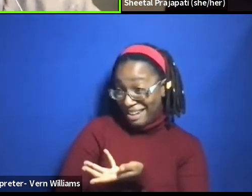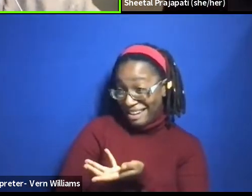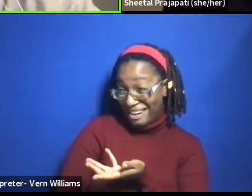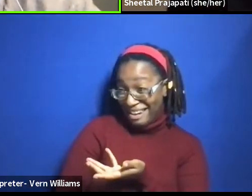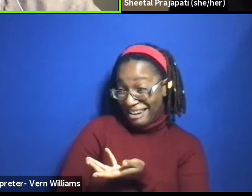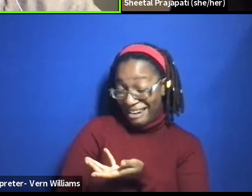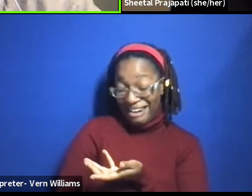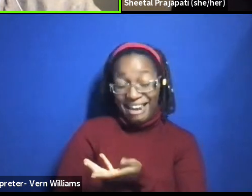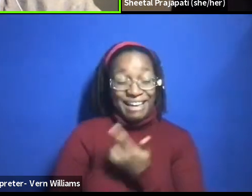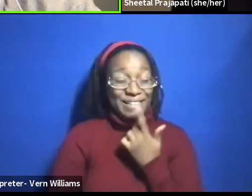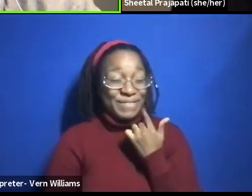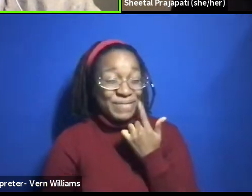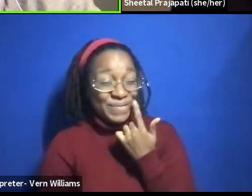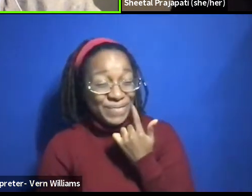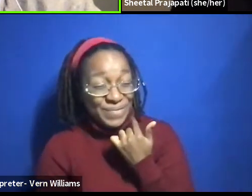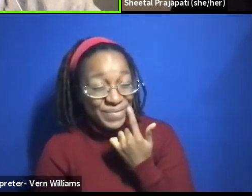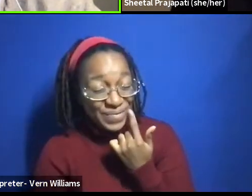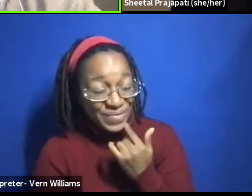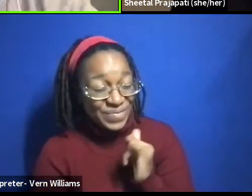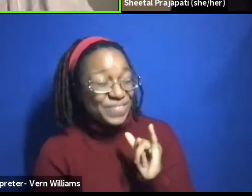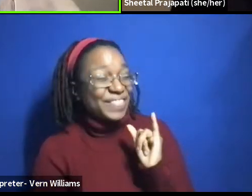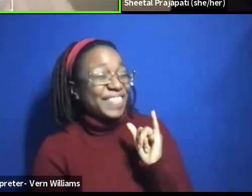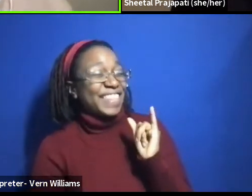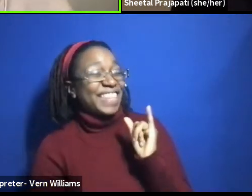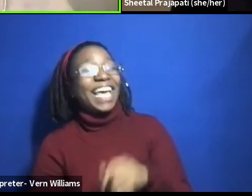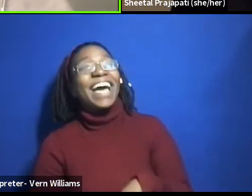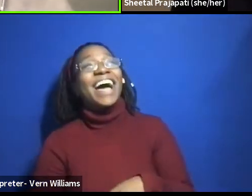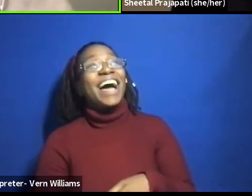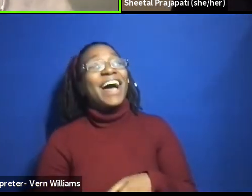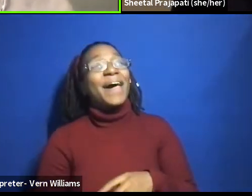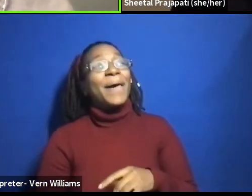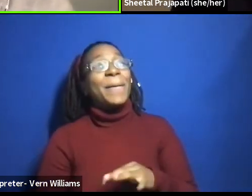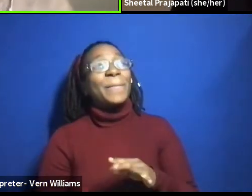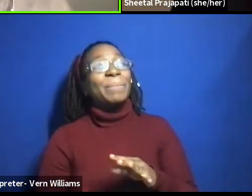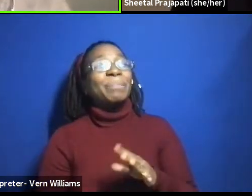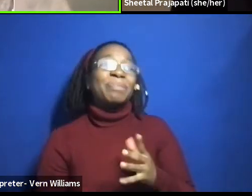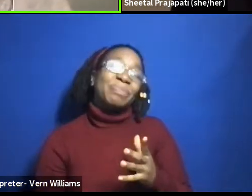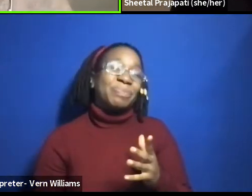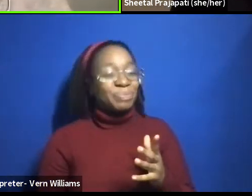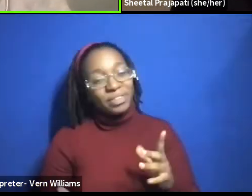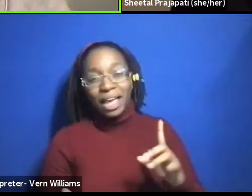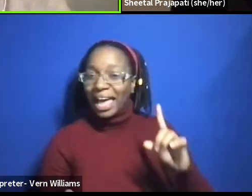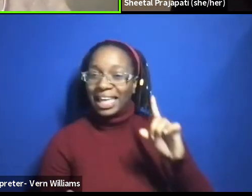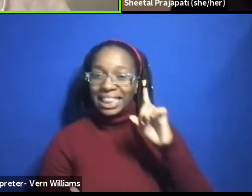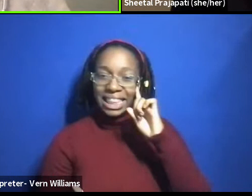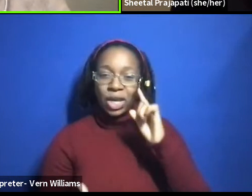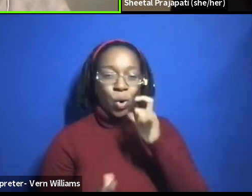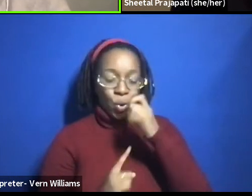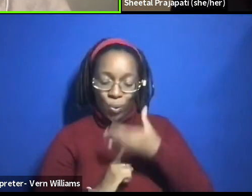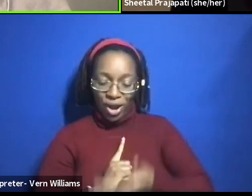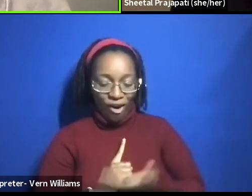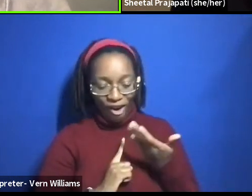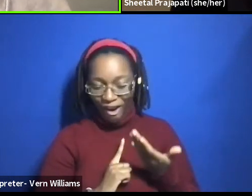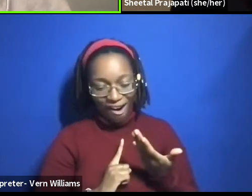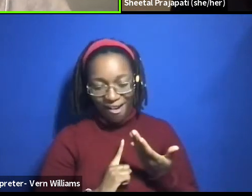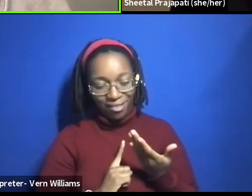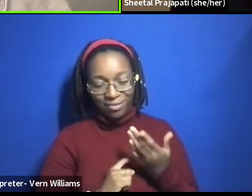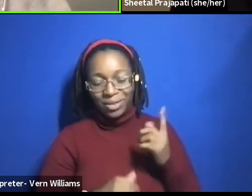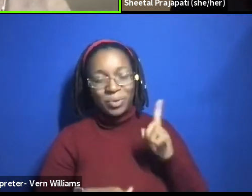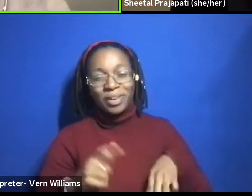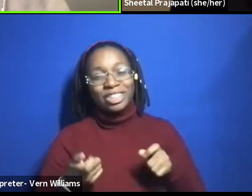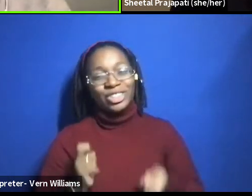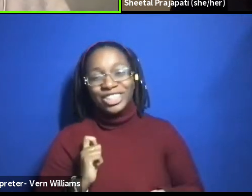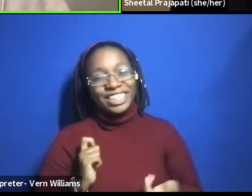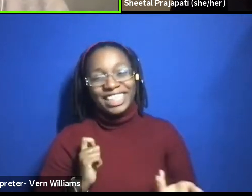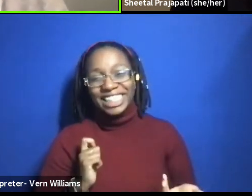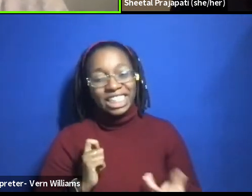I think that, well, I mean, I think we cannot change who we are. I mean, it's very difficult to change who we are.